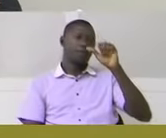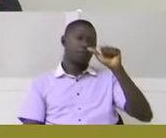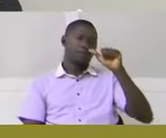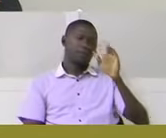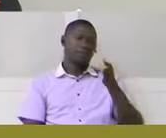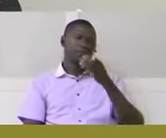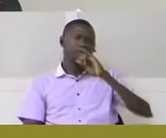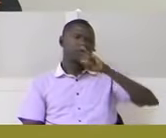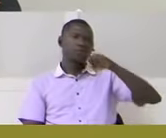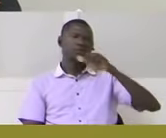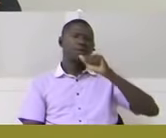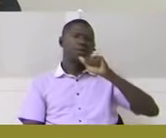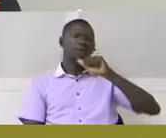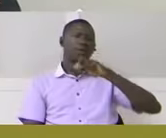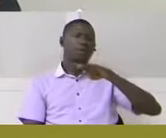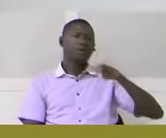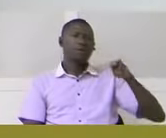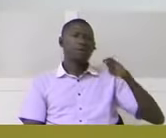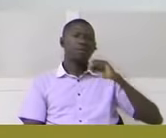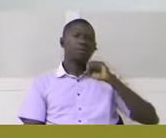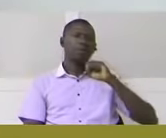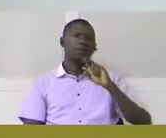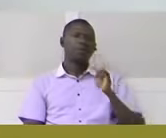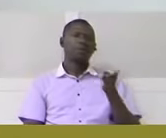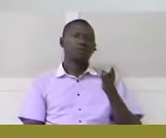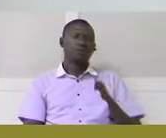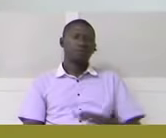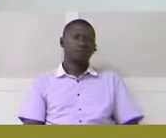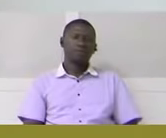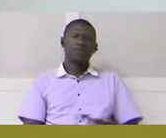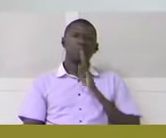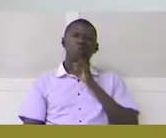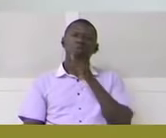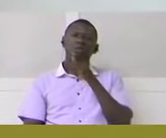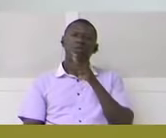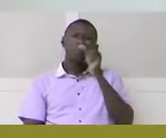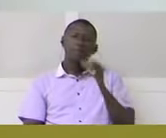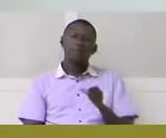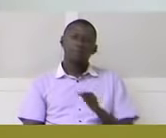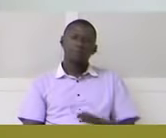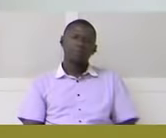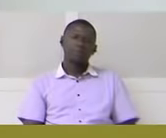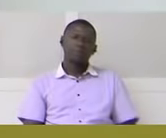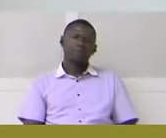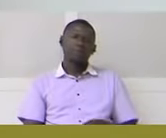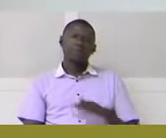she? She is an adopted child to the former president.